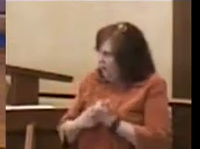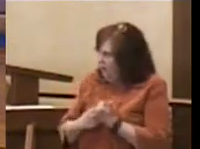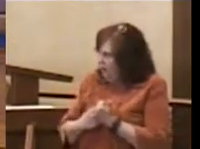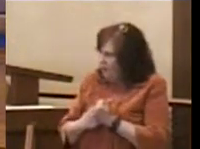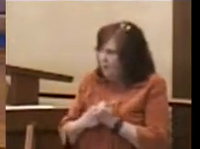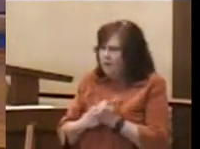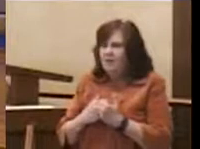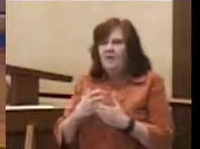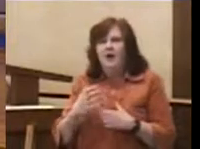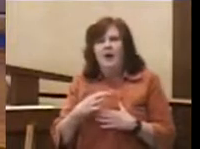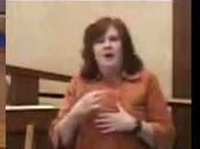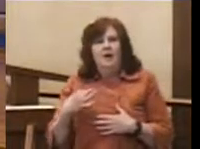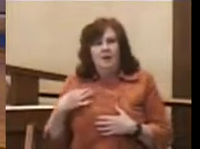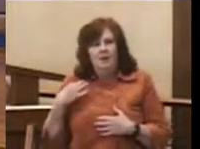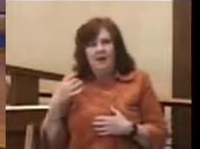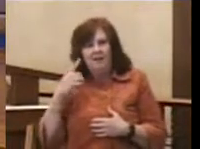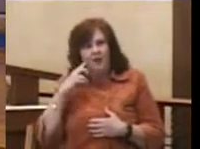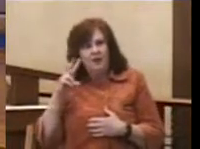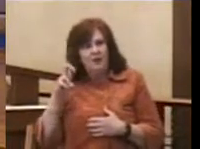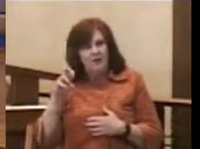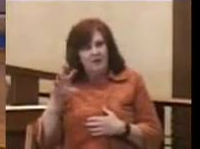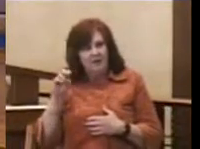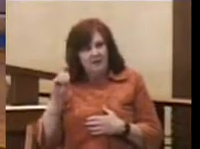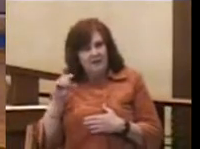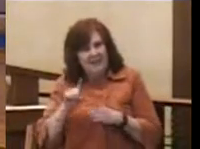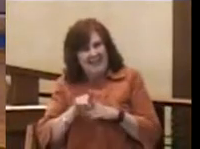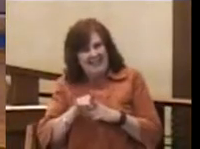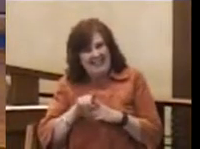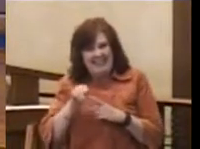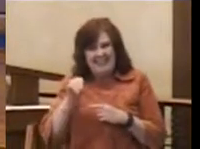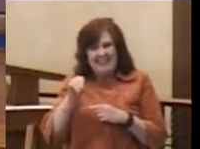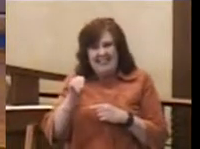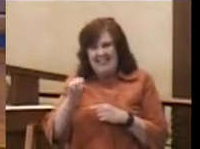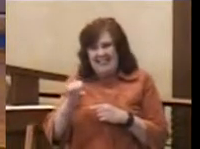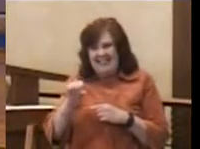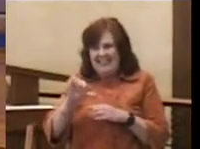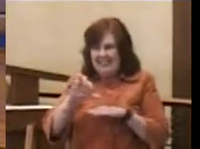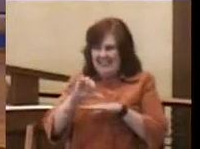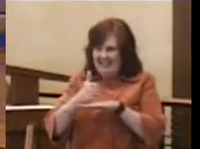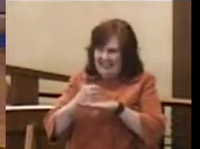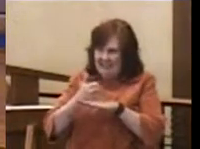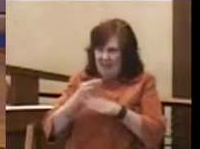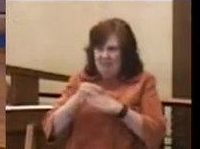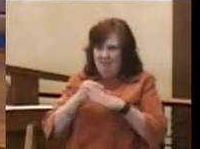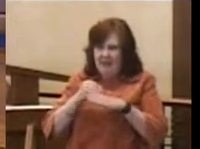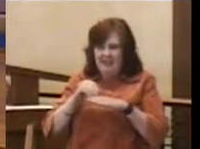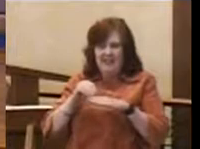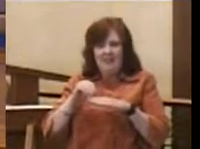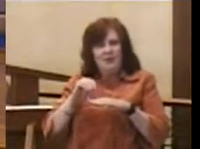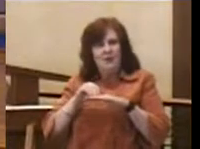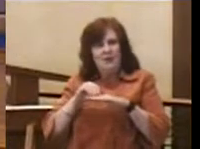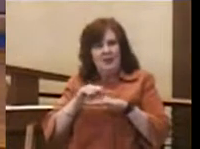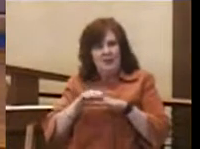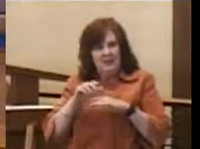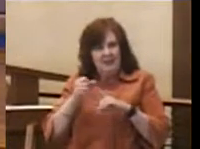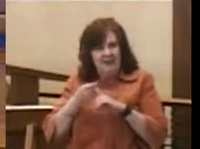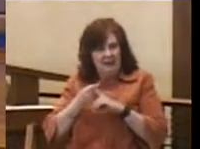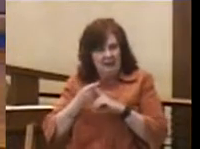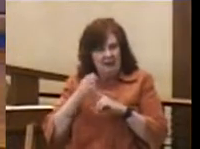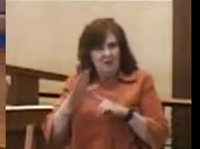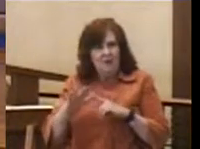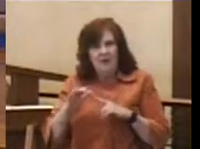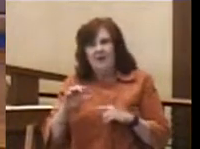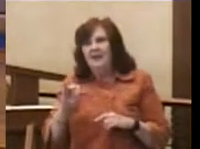these $250 Visa gift cards as seed money to increase the impact of your event. If you know a family member or a friend who